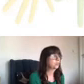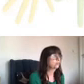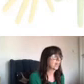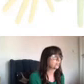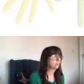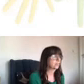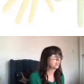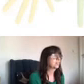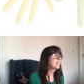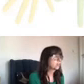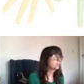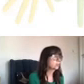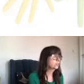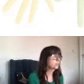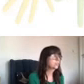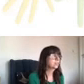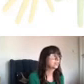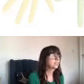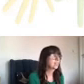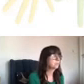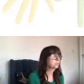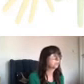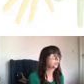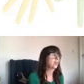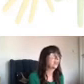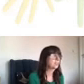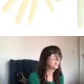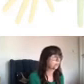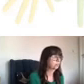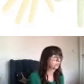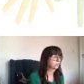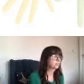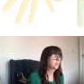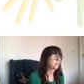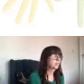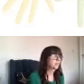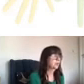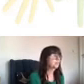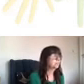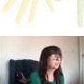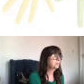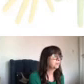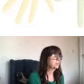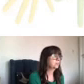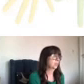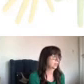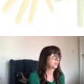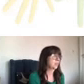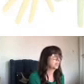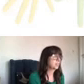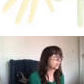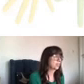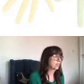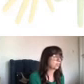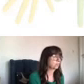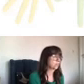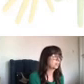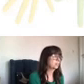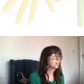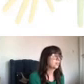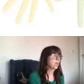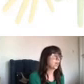dealt really with three categories: the hearing world, the disabled world, and the deaf world. Now, I've split them into society into